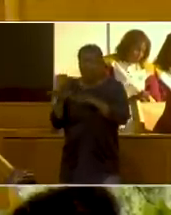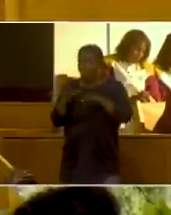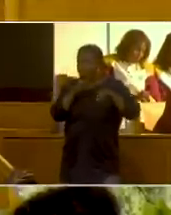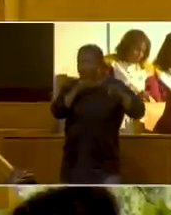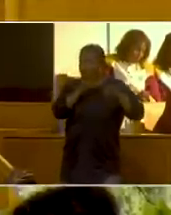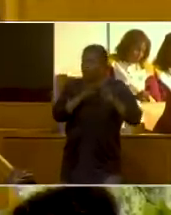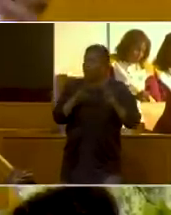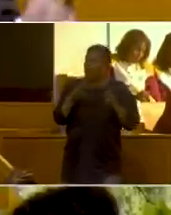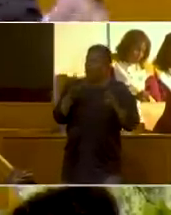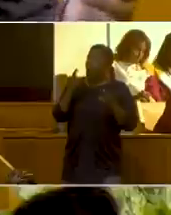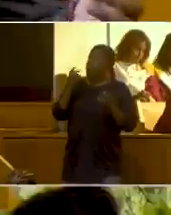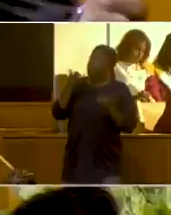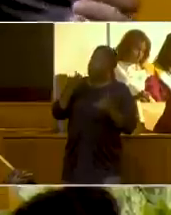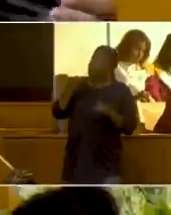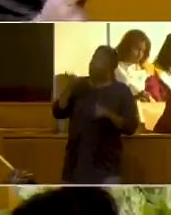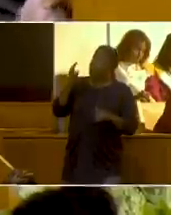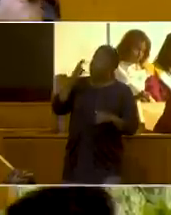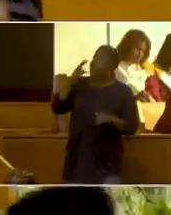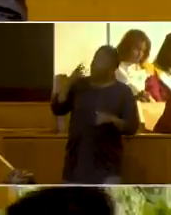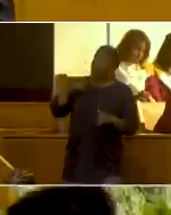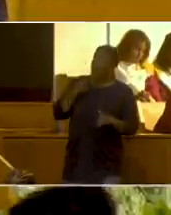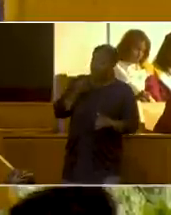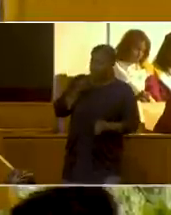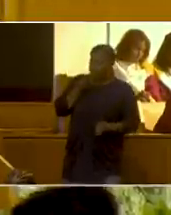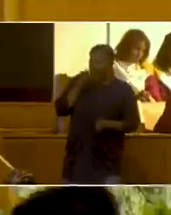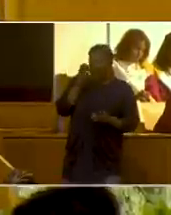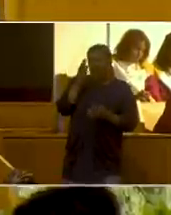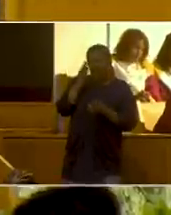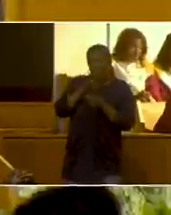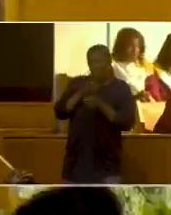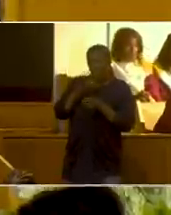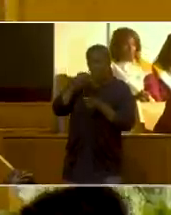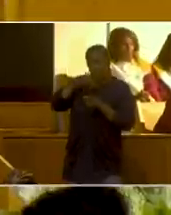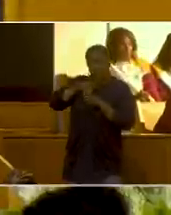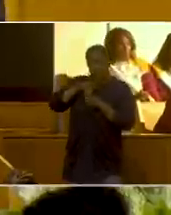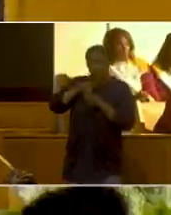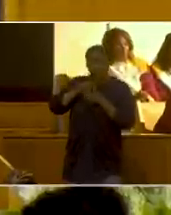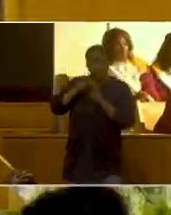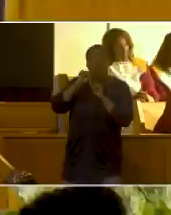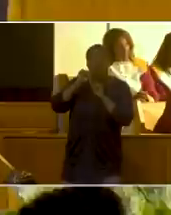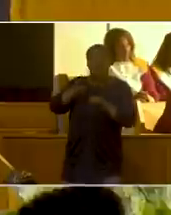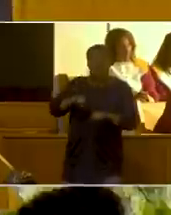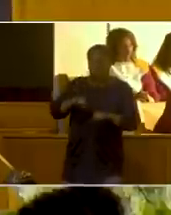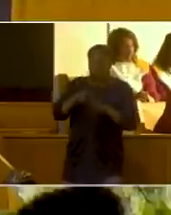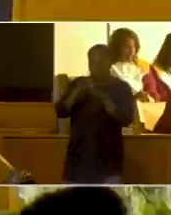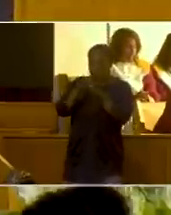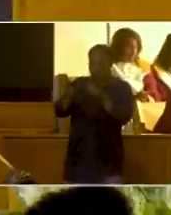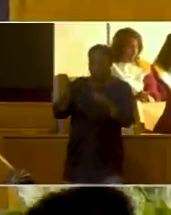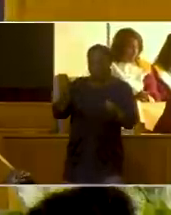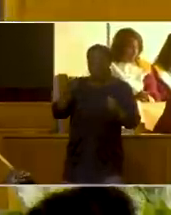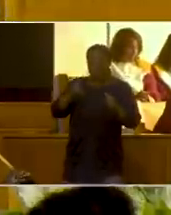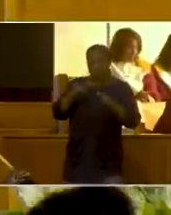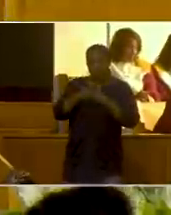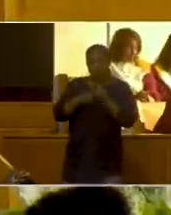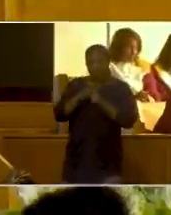I still have some amount of faith in me that you're able to work this thing out.